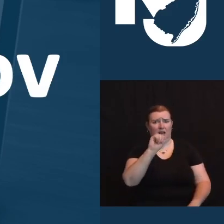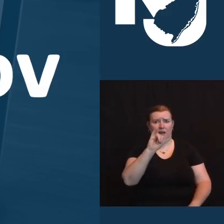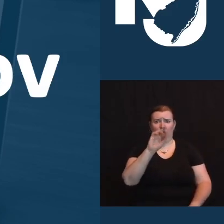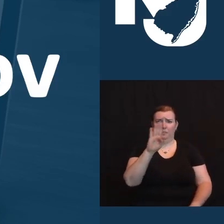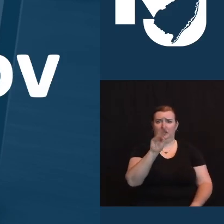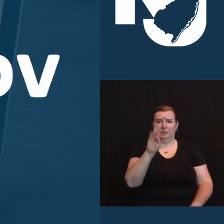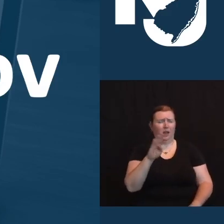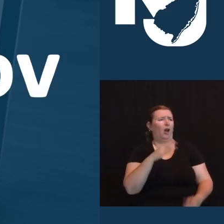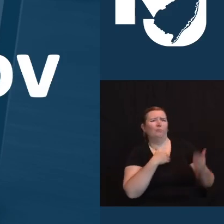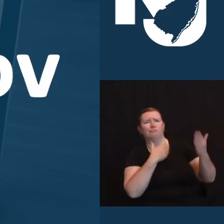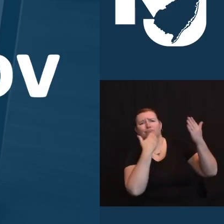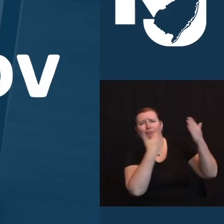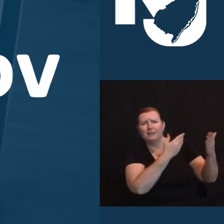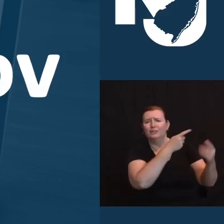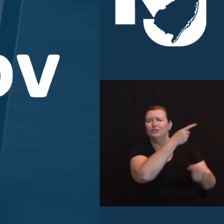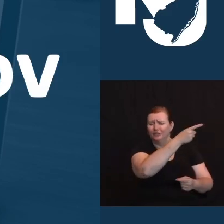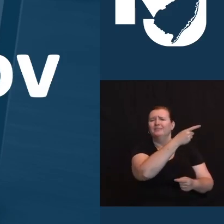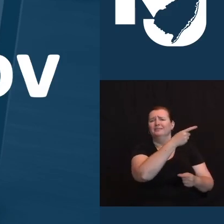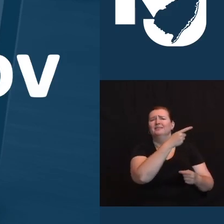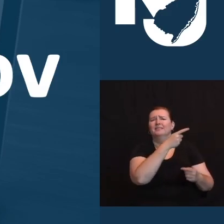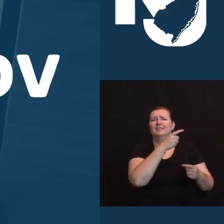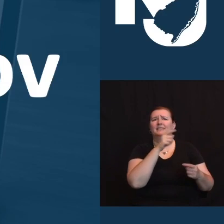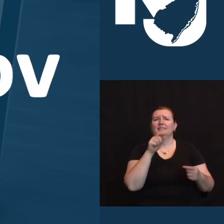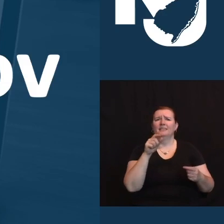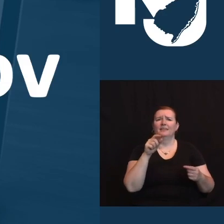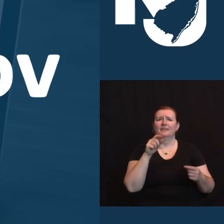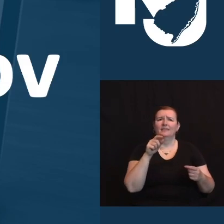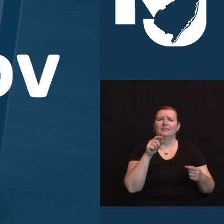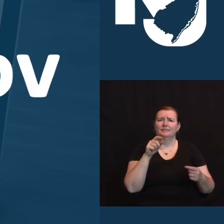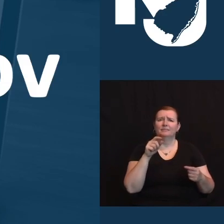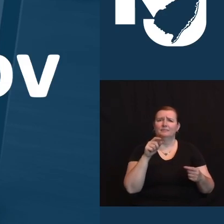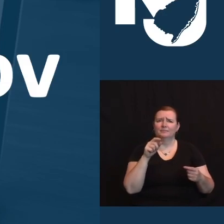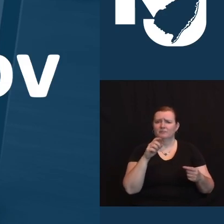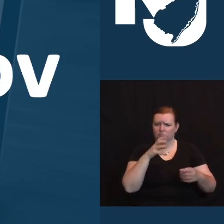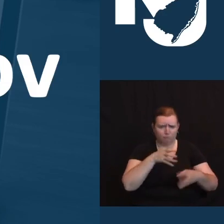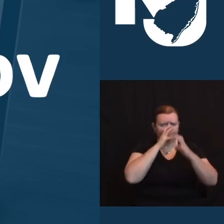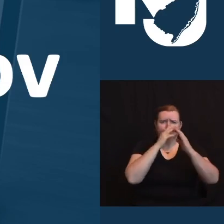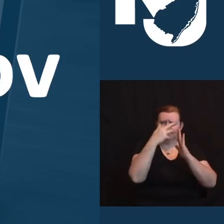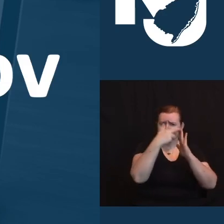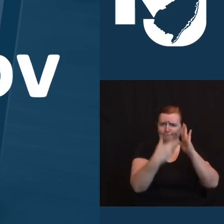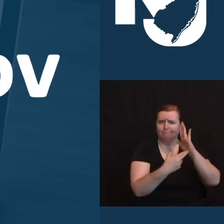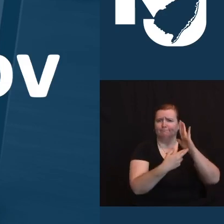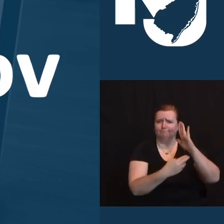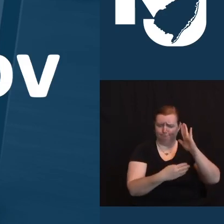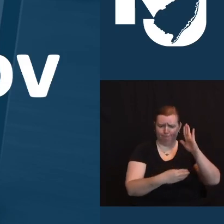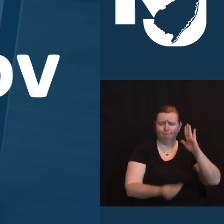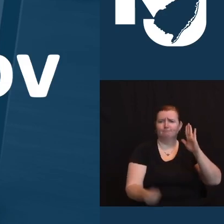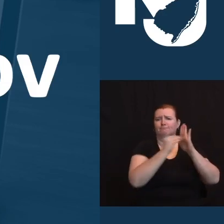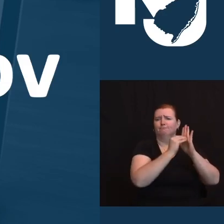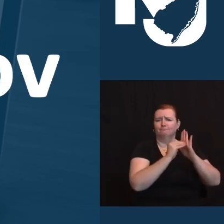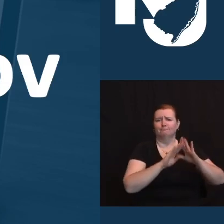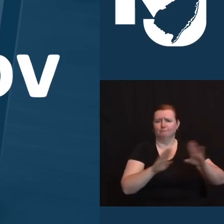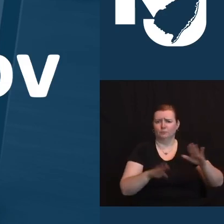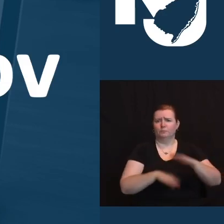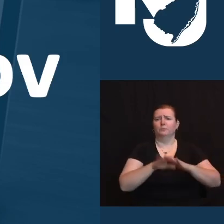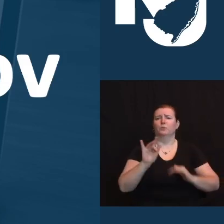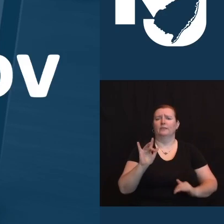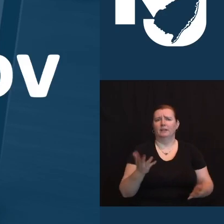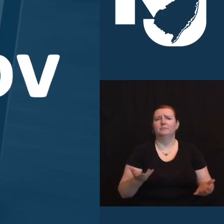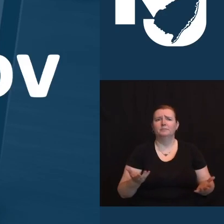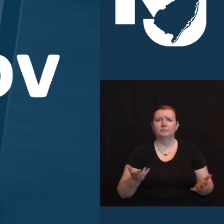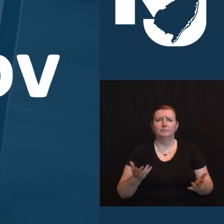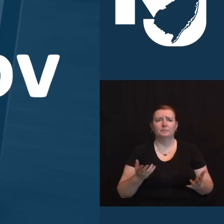only restore some sanity and peace to neighborhoods, but to help us curtail the dangerous actions of a few that may put many people and